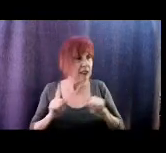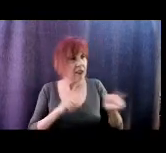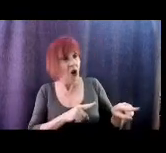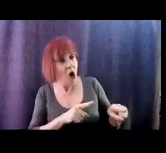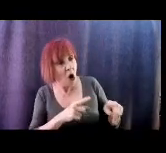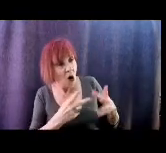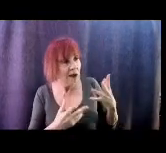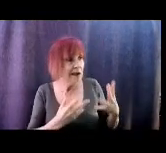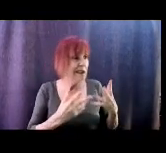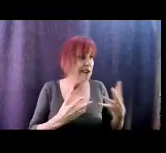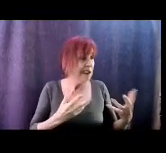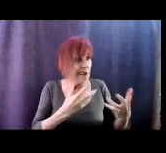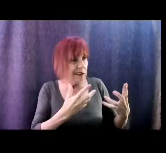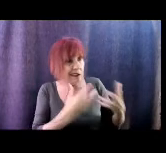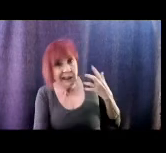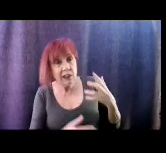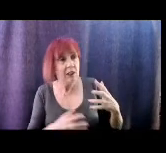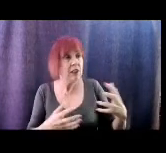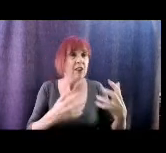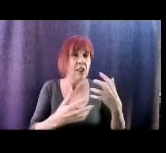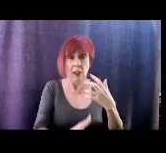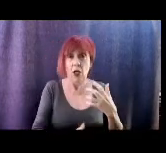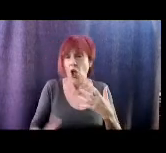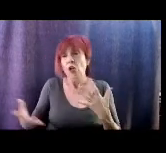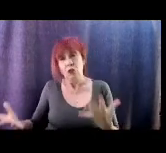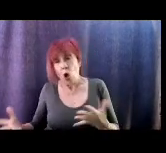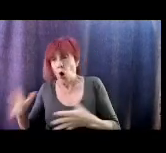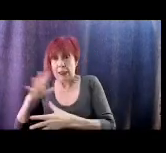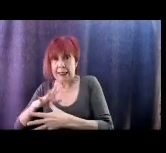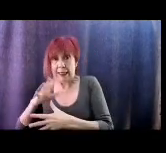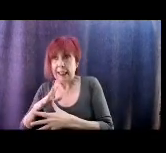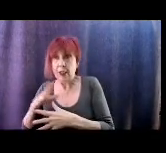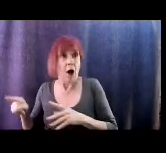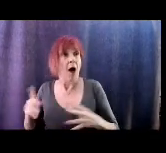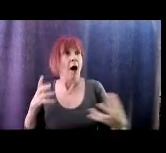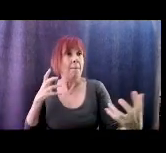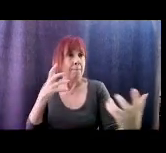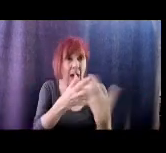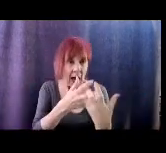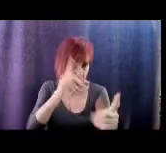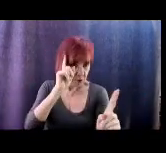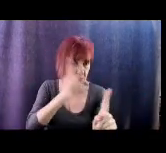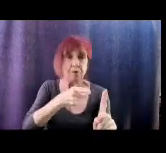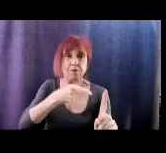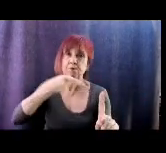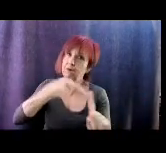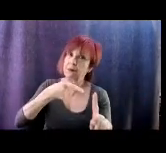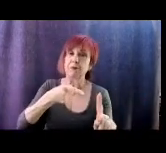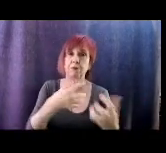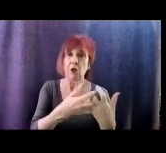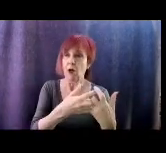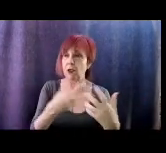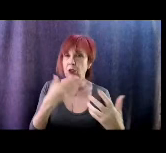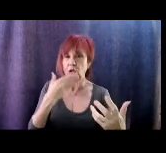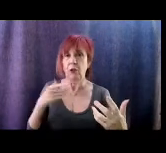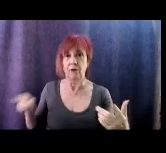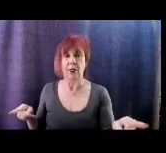and what they're good at. So then by the senior year, you can really hone in on the interest and aptitude and try to get them a job that's a good